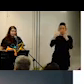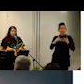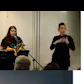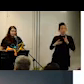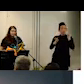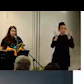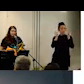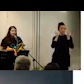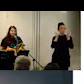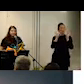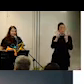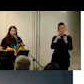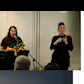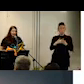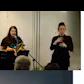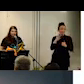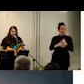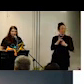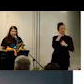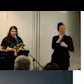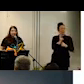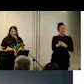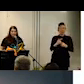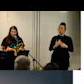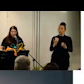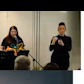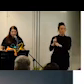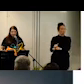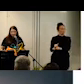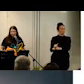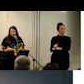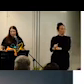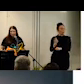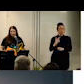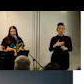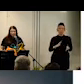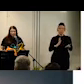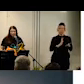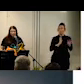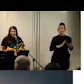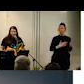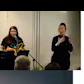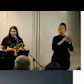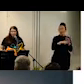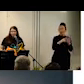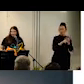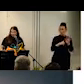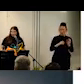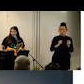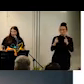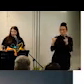of people on the autism spectrum, they just go, I don't want to do that ever again. I'll stay home next time. And